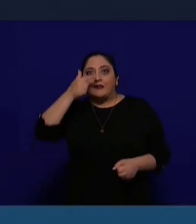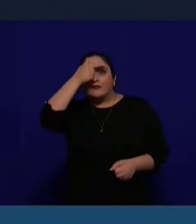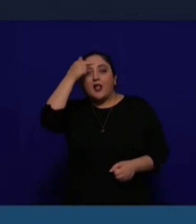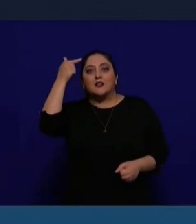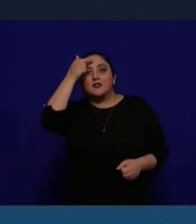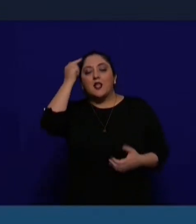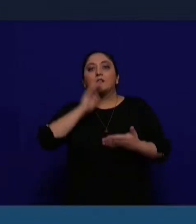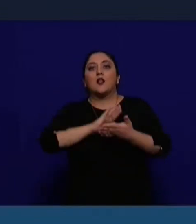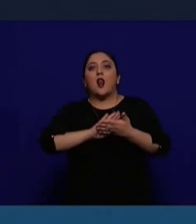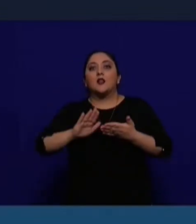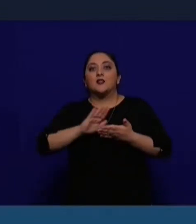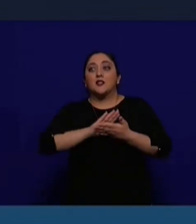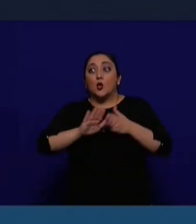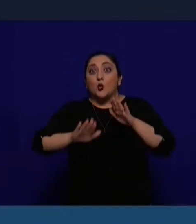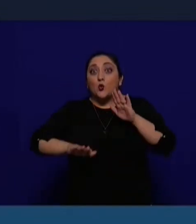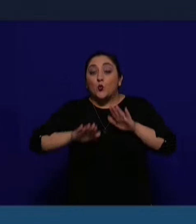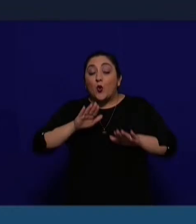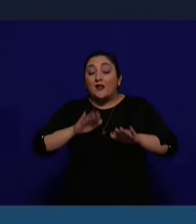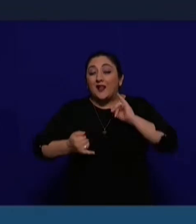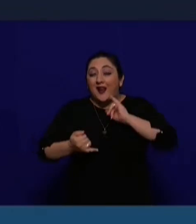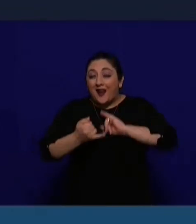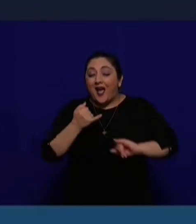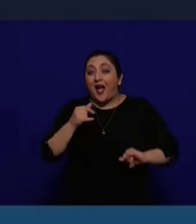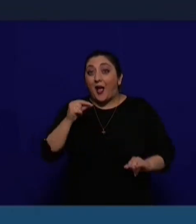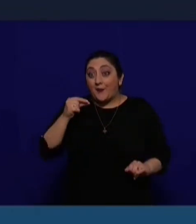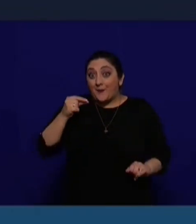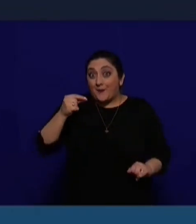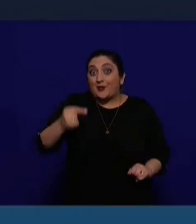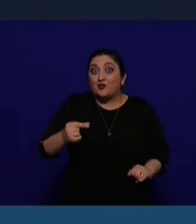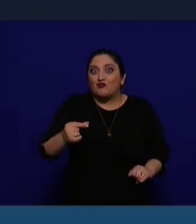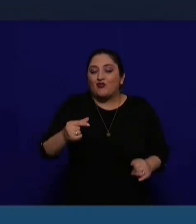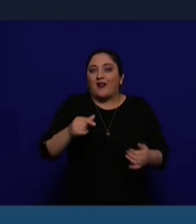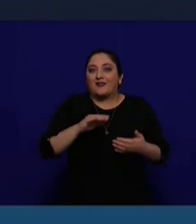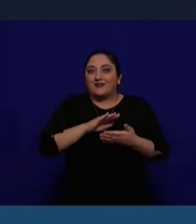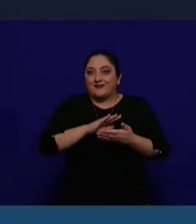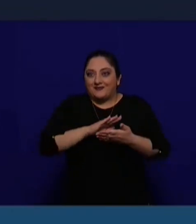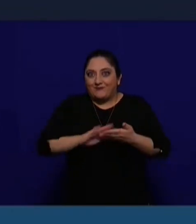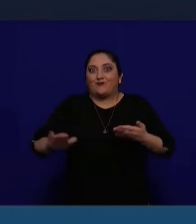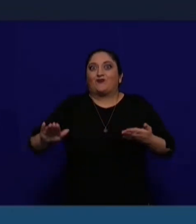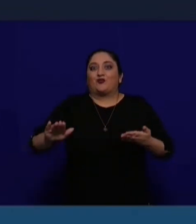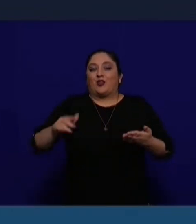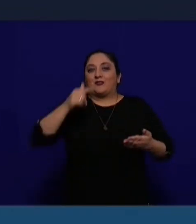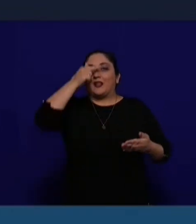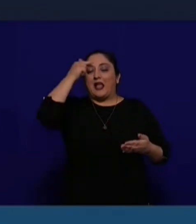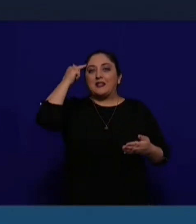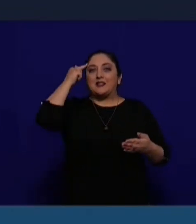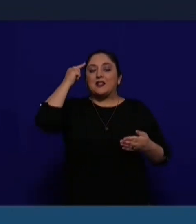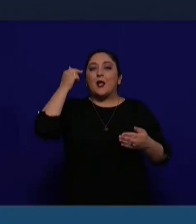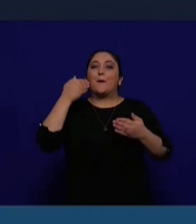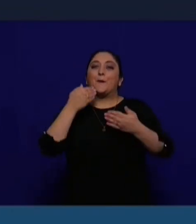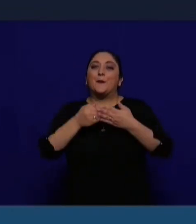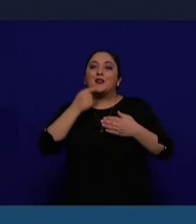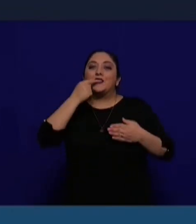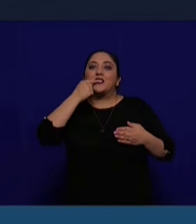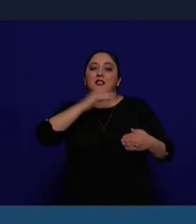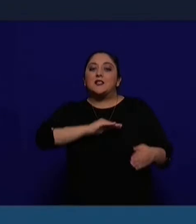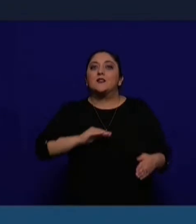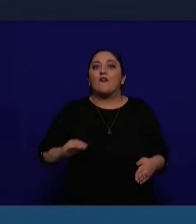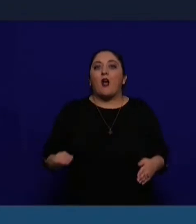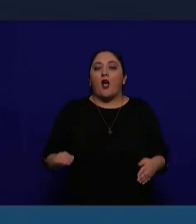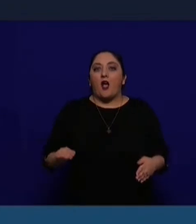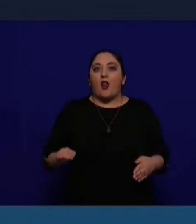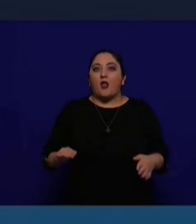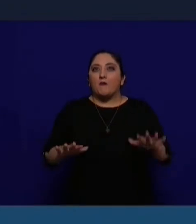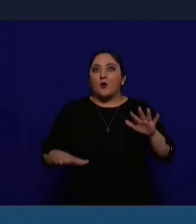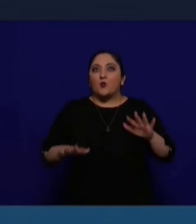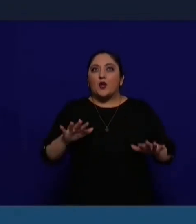infatti waslu fil-phase 3 clinical trials li huma clinical trials li huma avvanzati fuq dawk l-adolescenti li għandhom età